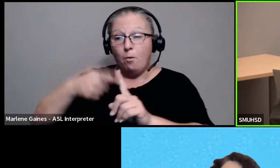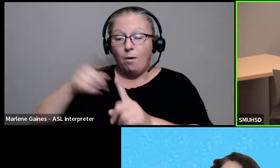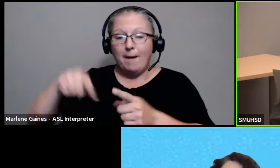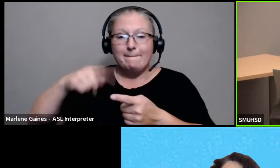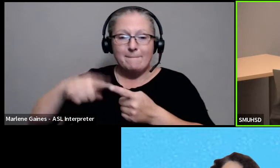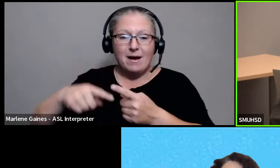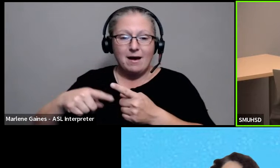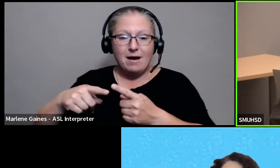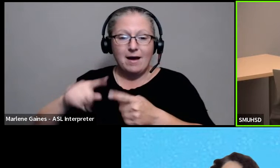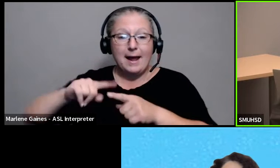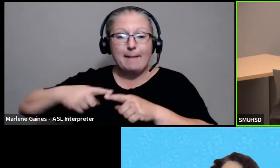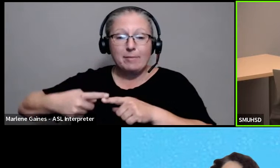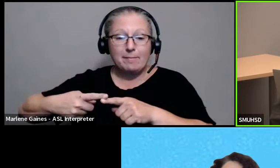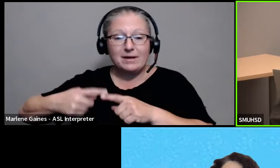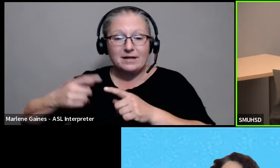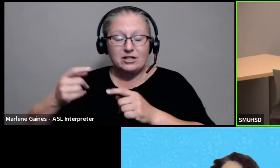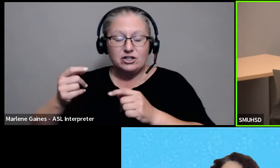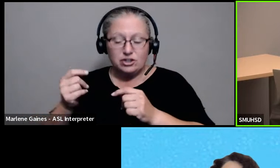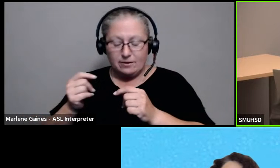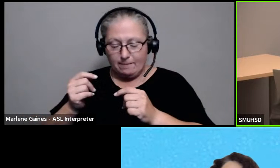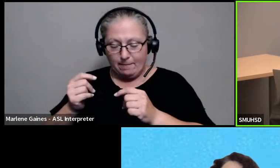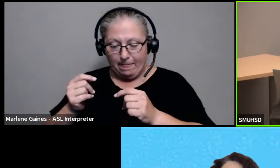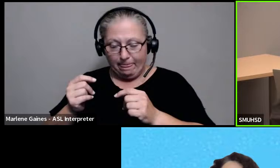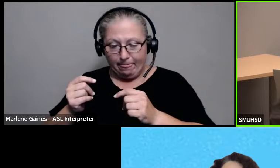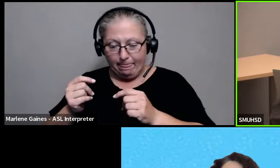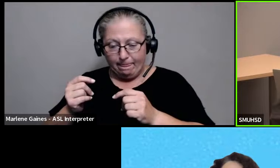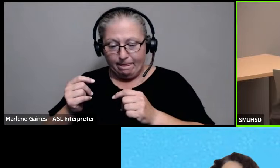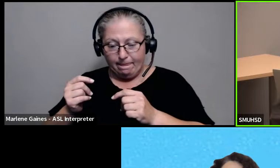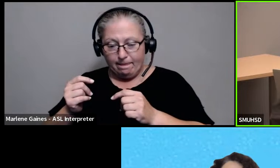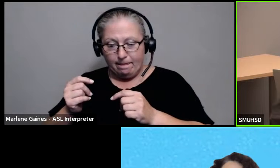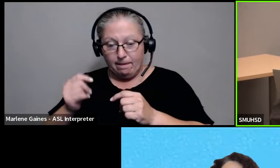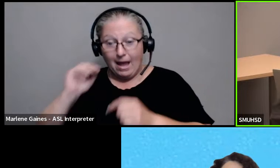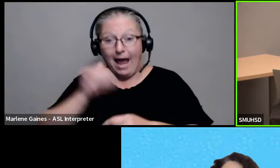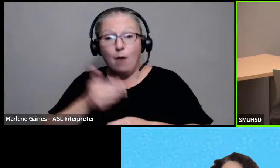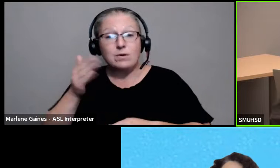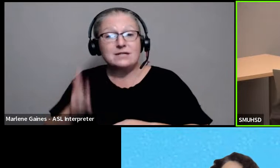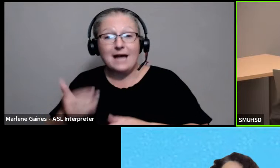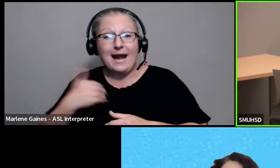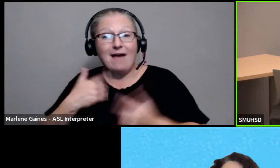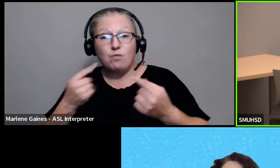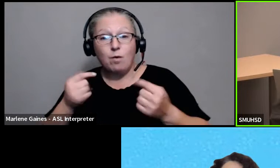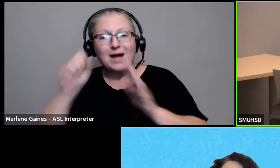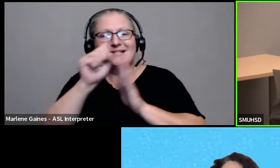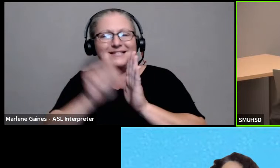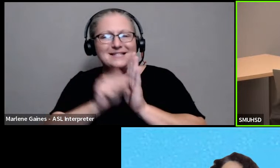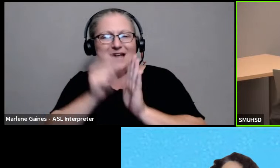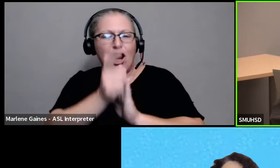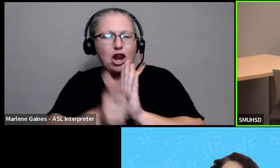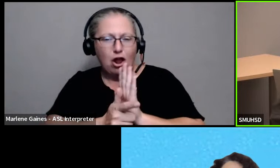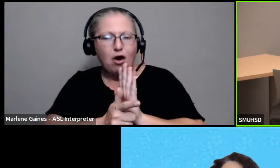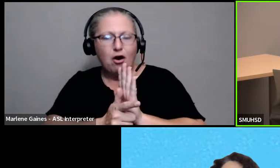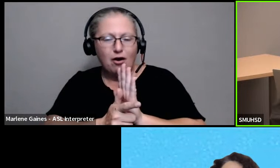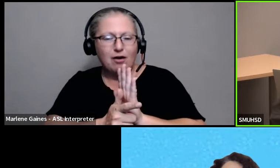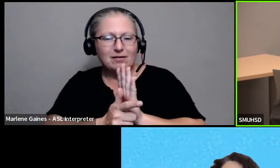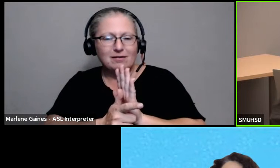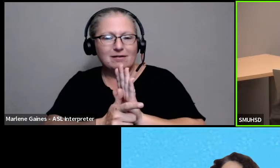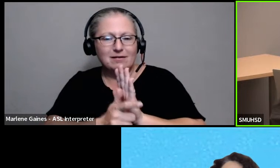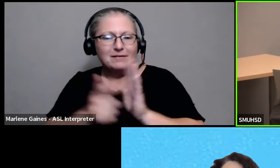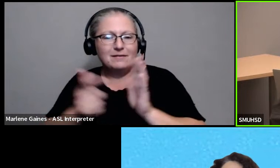about implementation, what we have on our side now is we have a state law, and this is going to be,